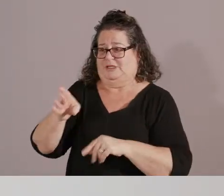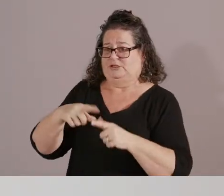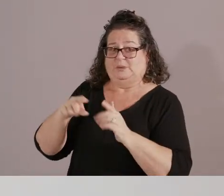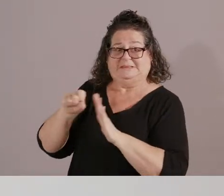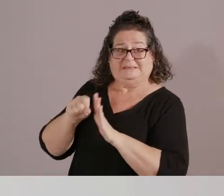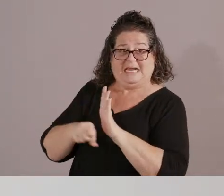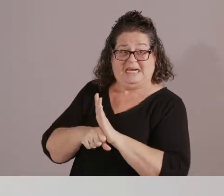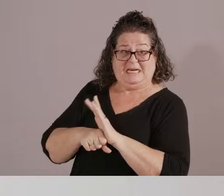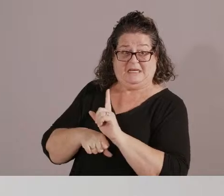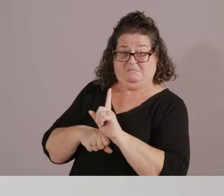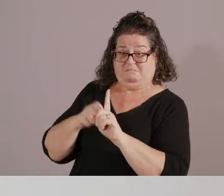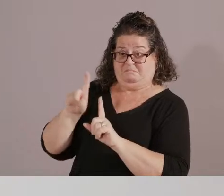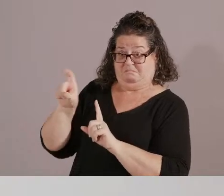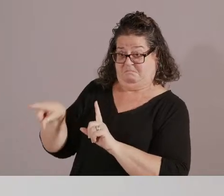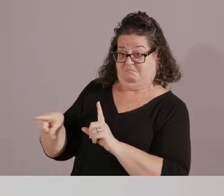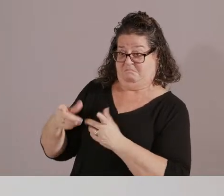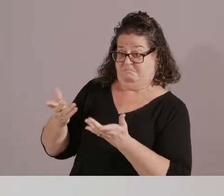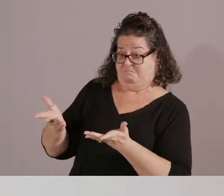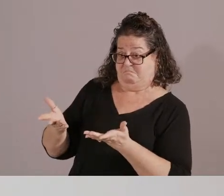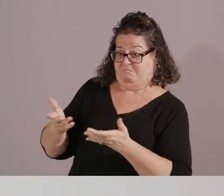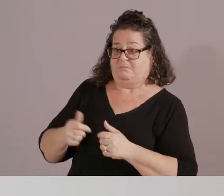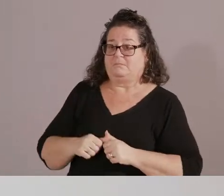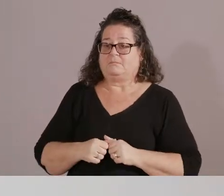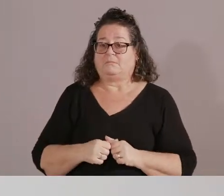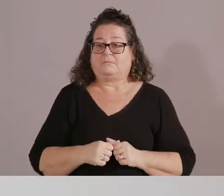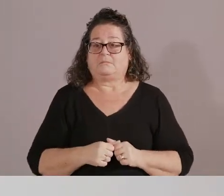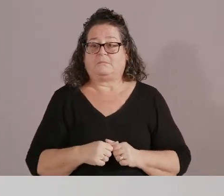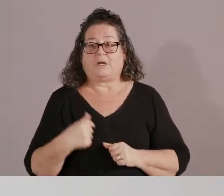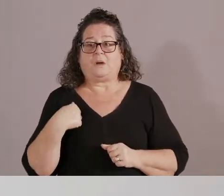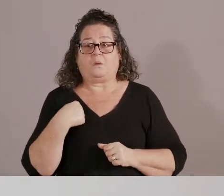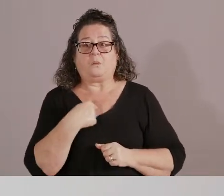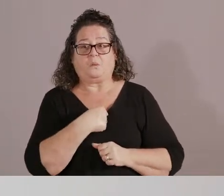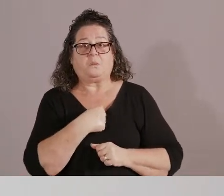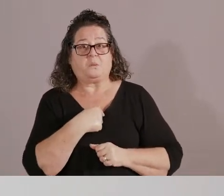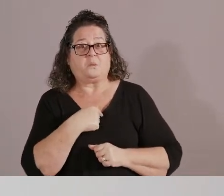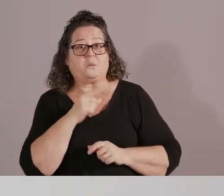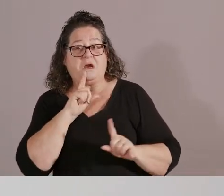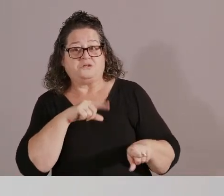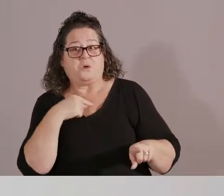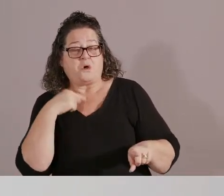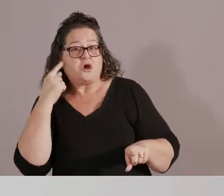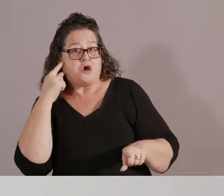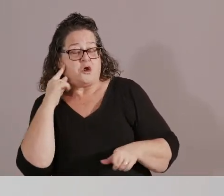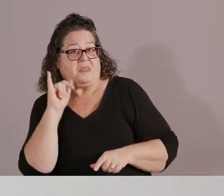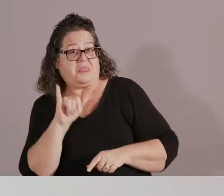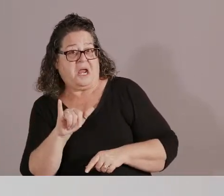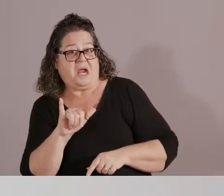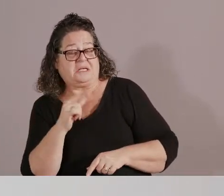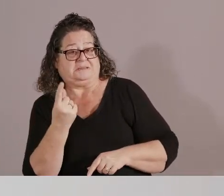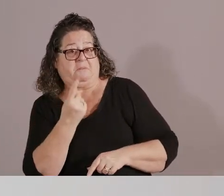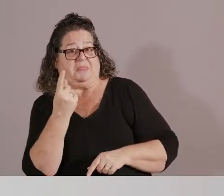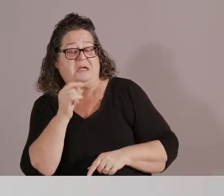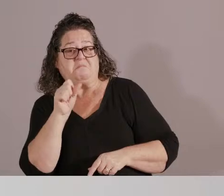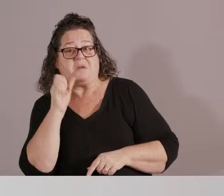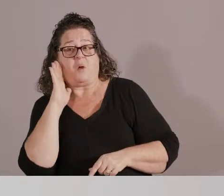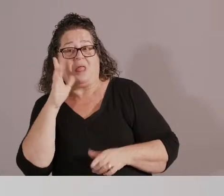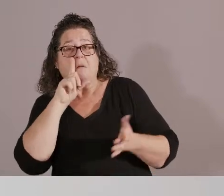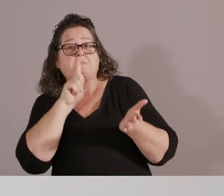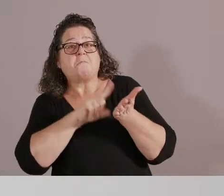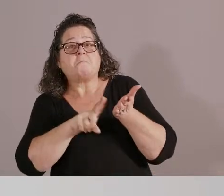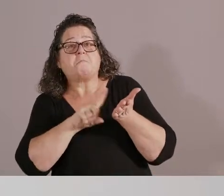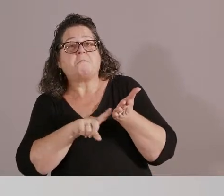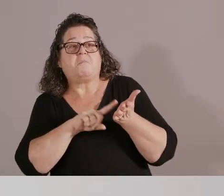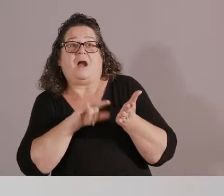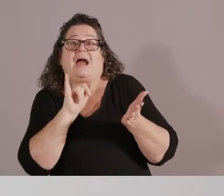that information as well, and are looking into it. That could be exciting. I know that some of the funding that we've gotten, like